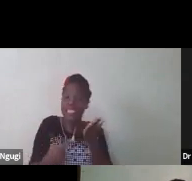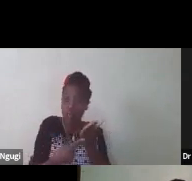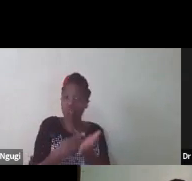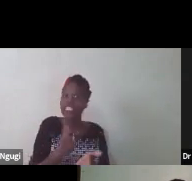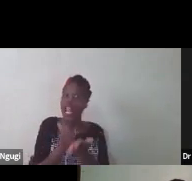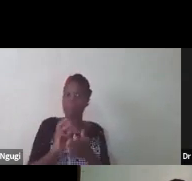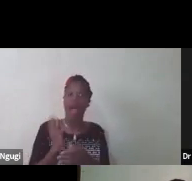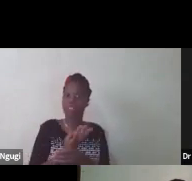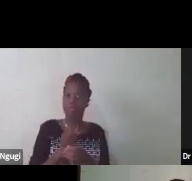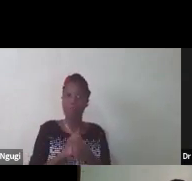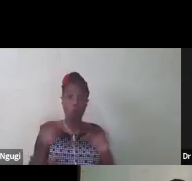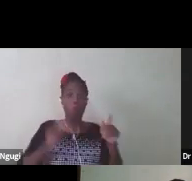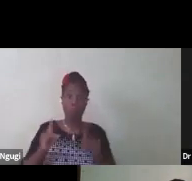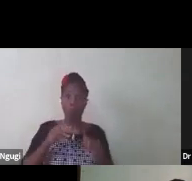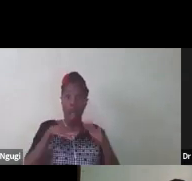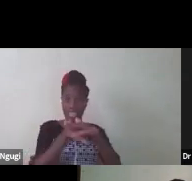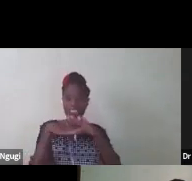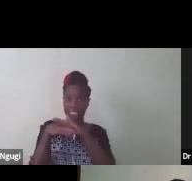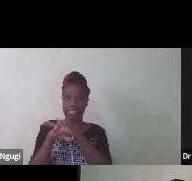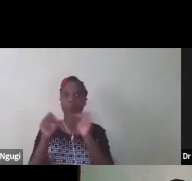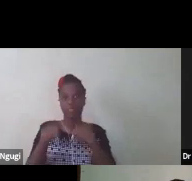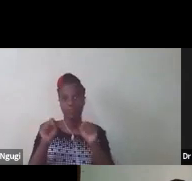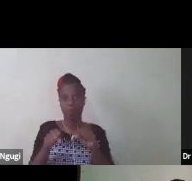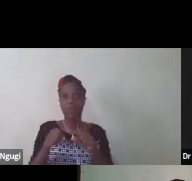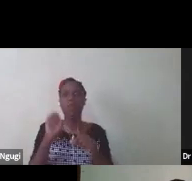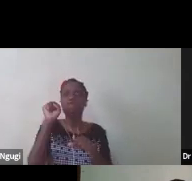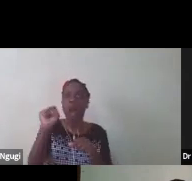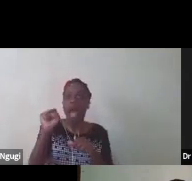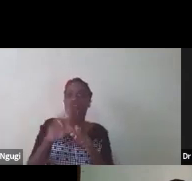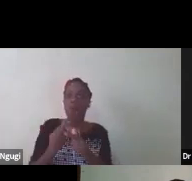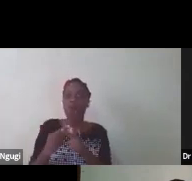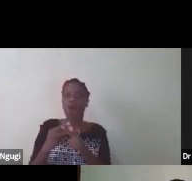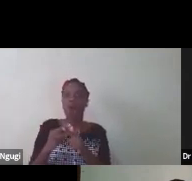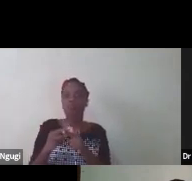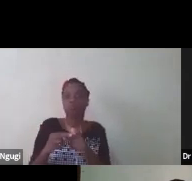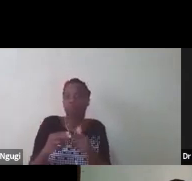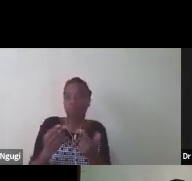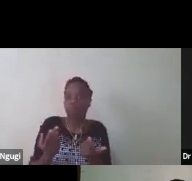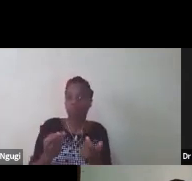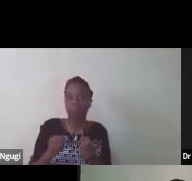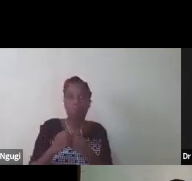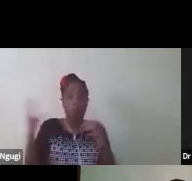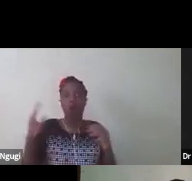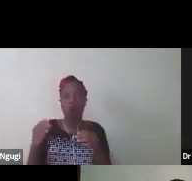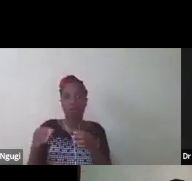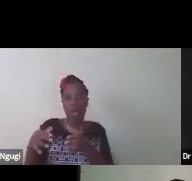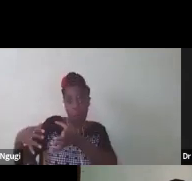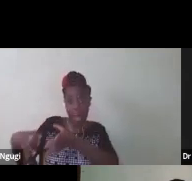to reach people even to 5 quarantine centers or 2 major hospitals, which are many kilometers